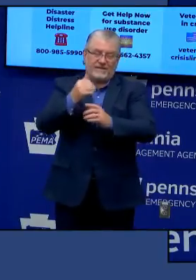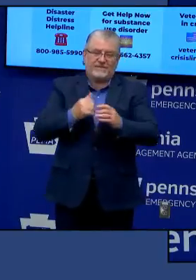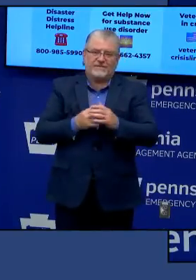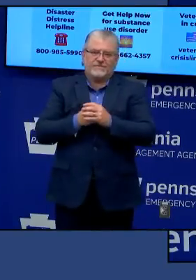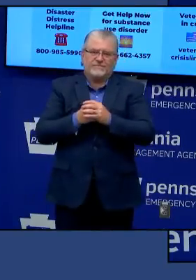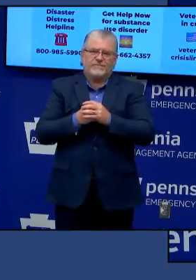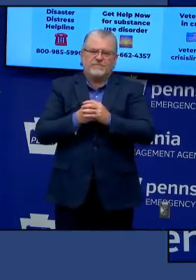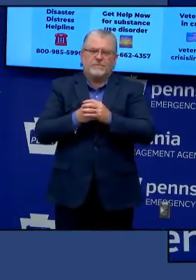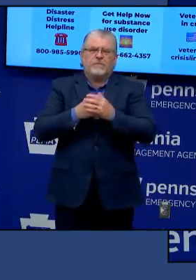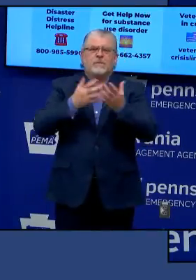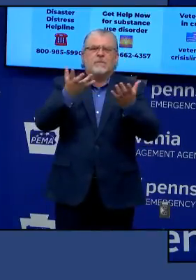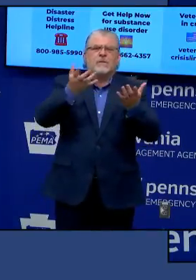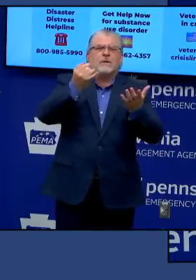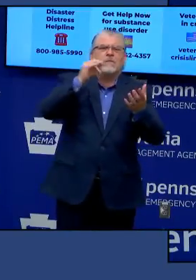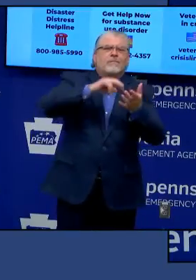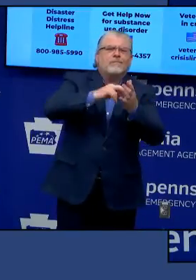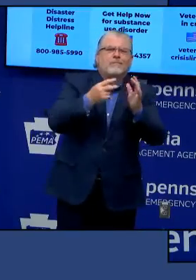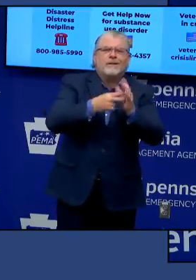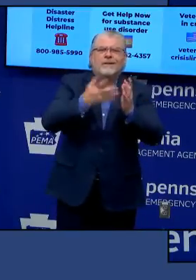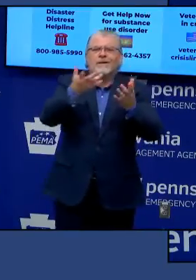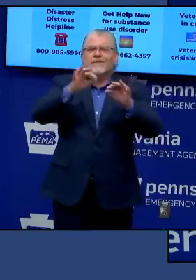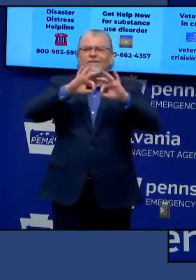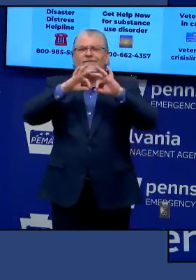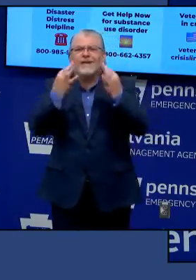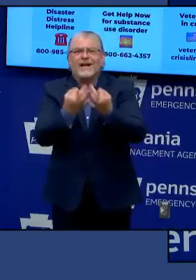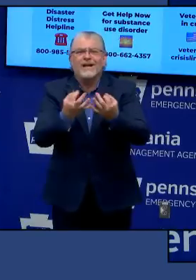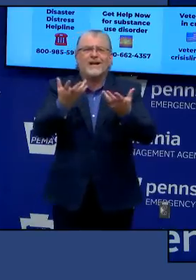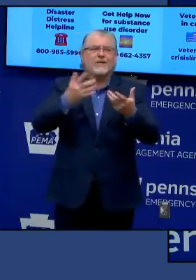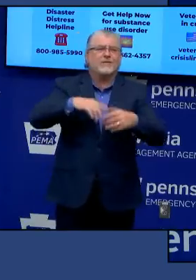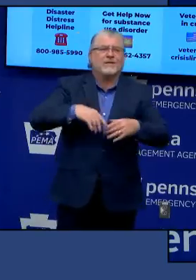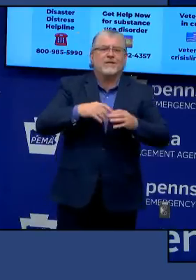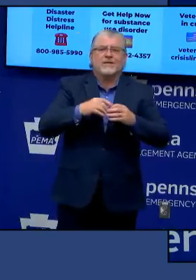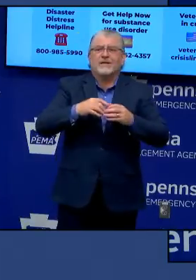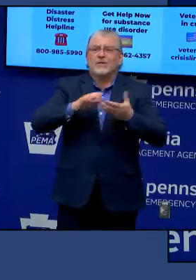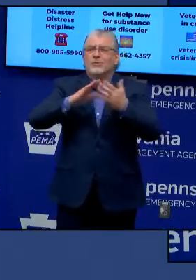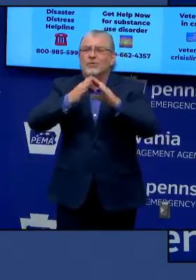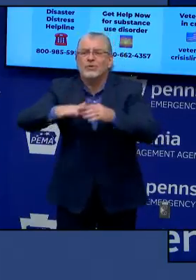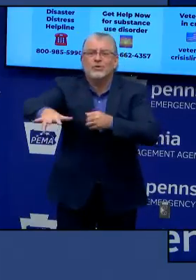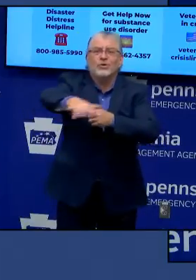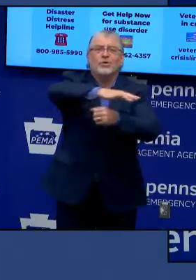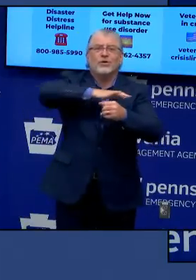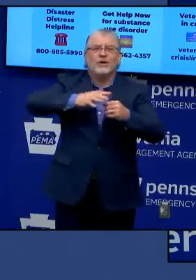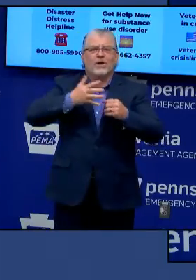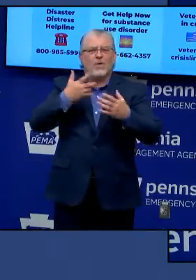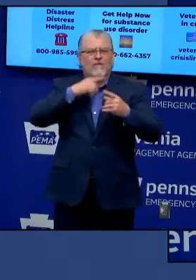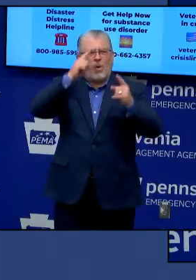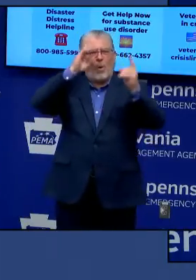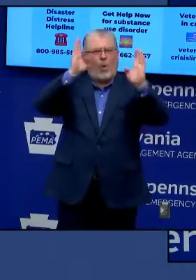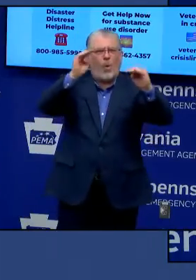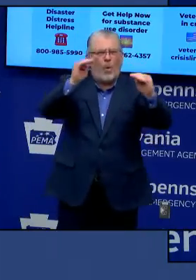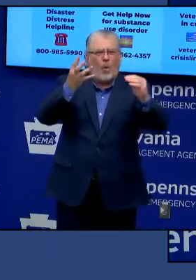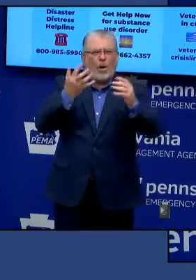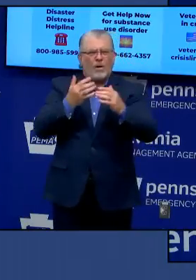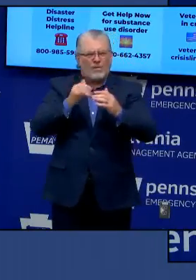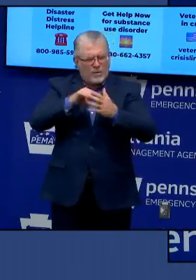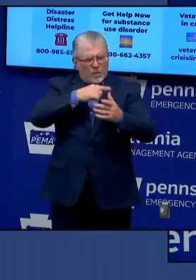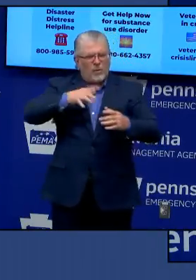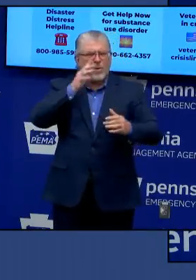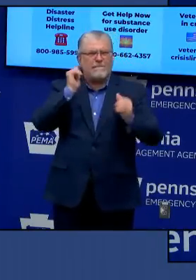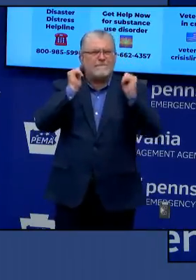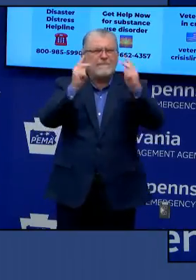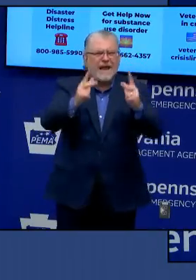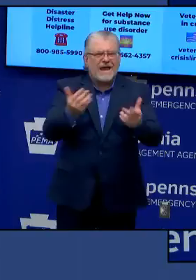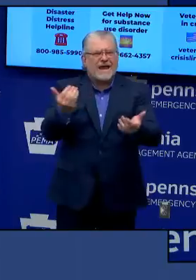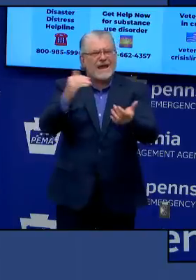our families and our communities that we can and we will recover together. If you have